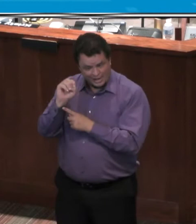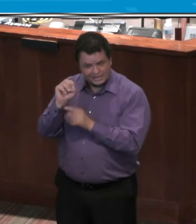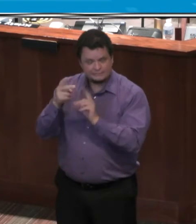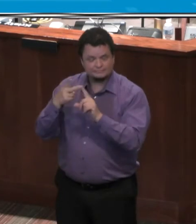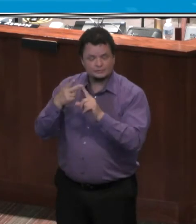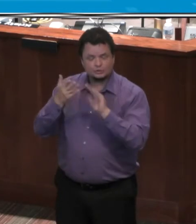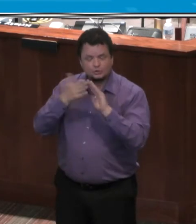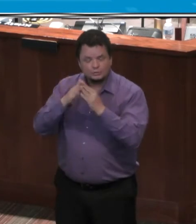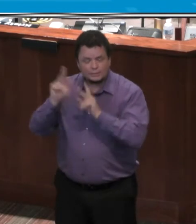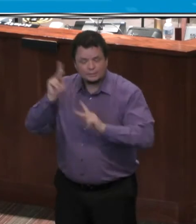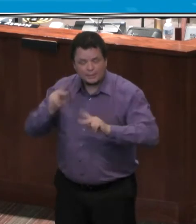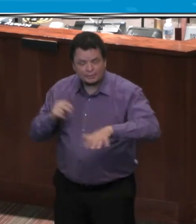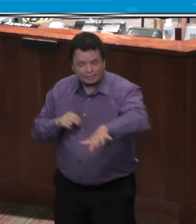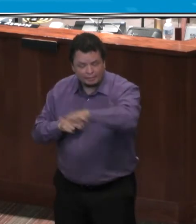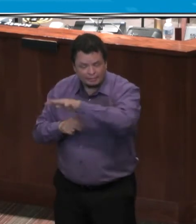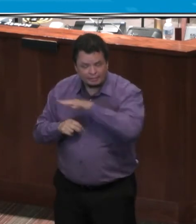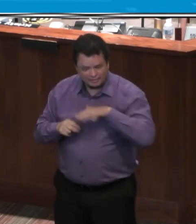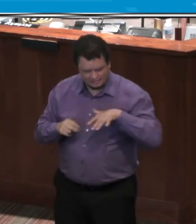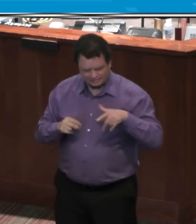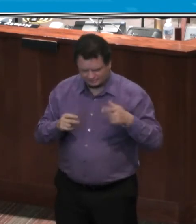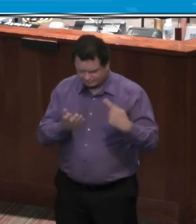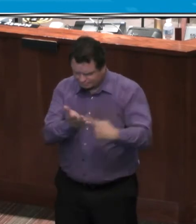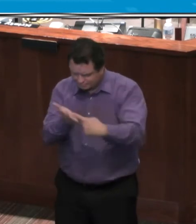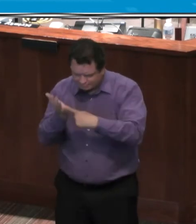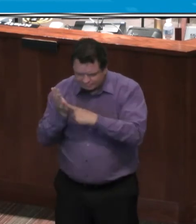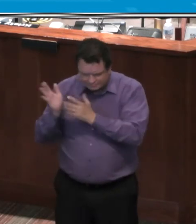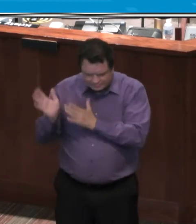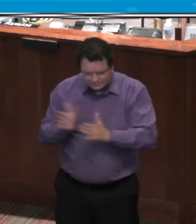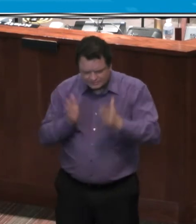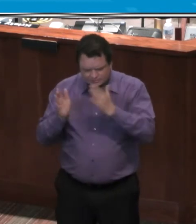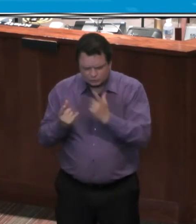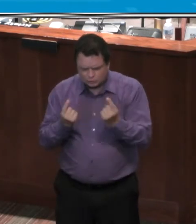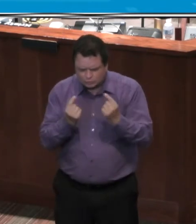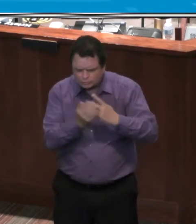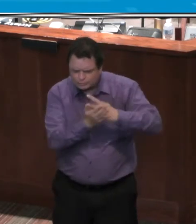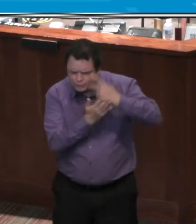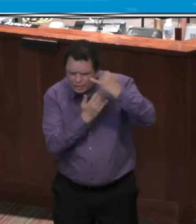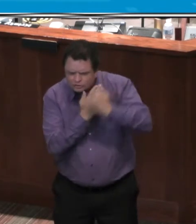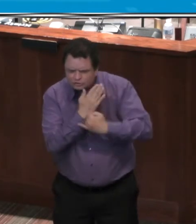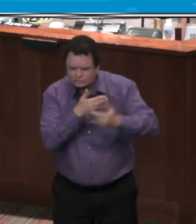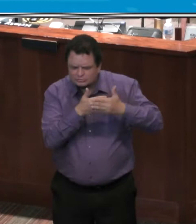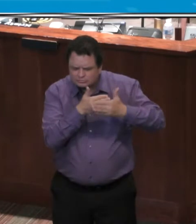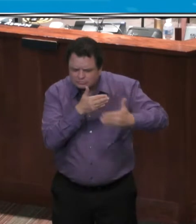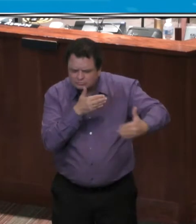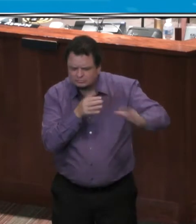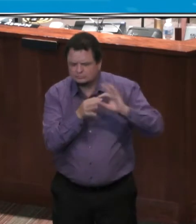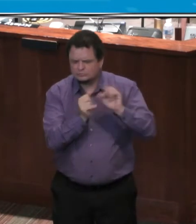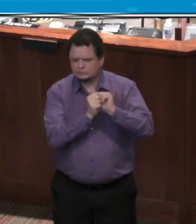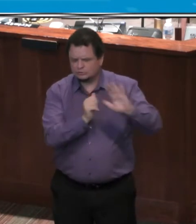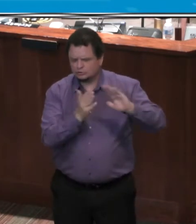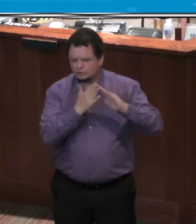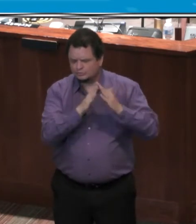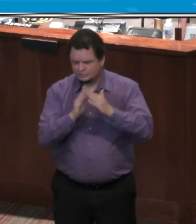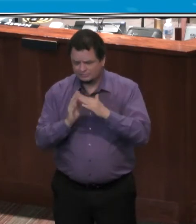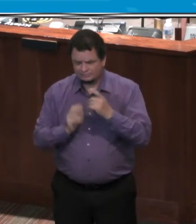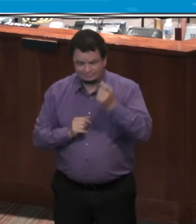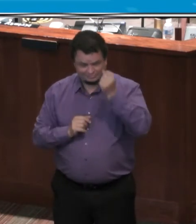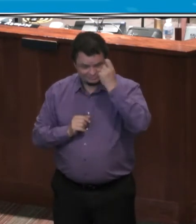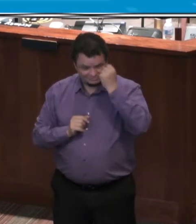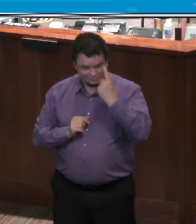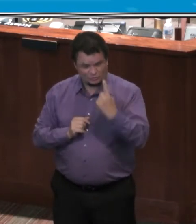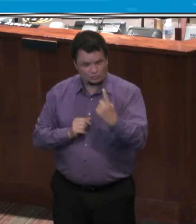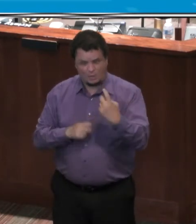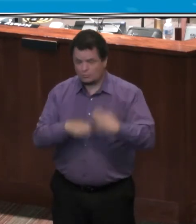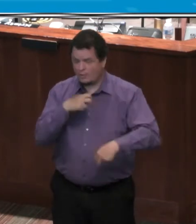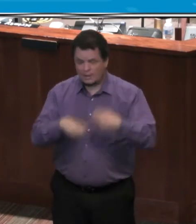programs, their projects, and we've failed to really strengthen the infrastructure of RISE. And